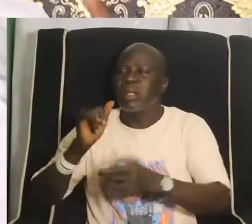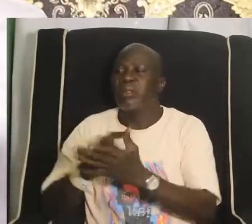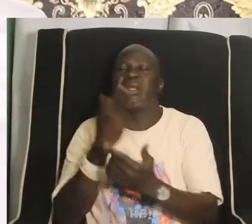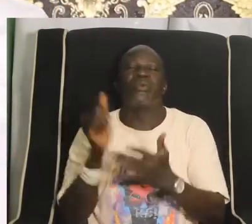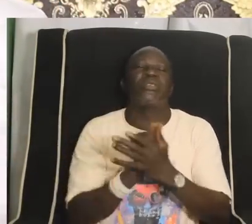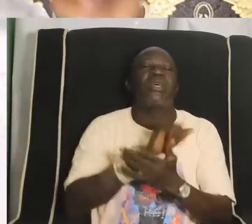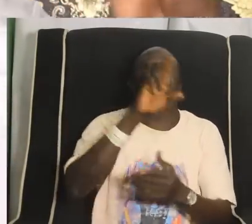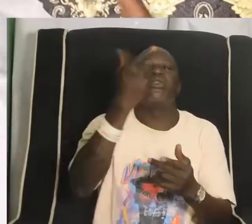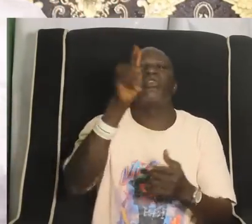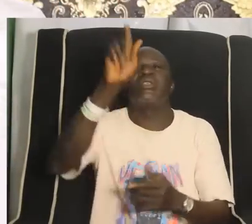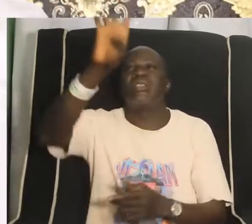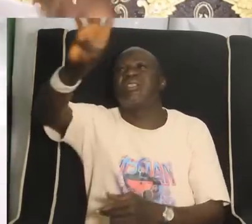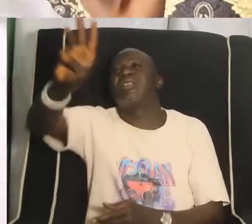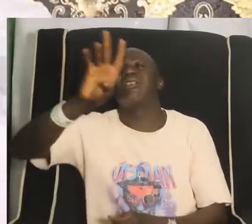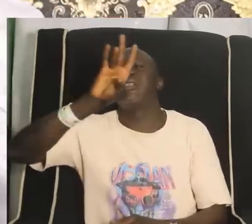On the